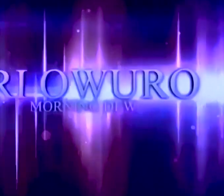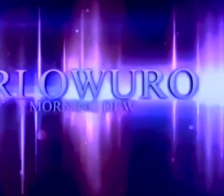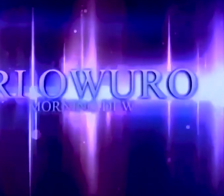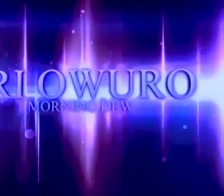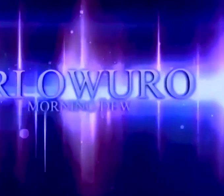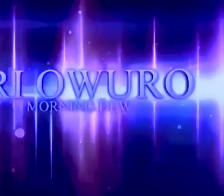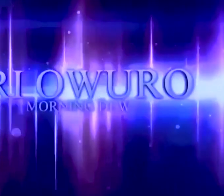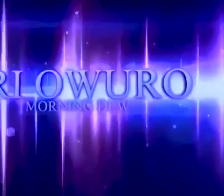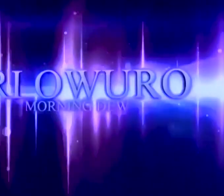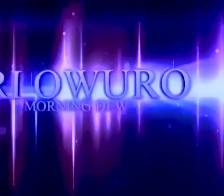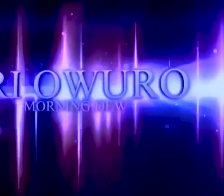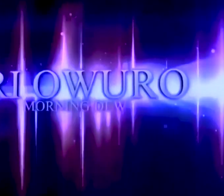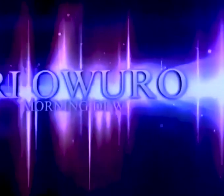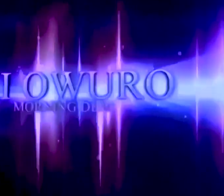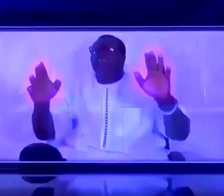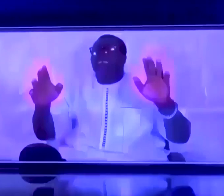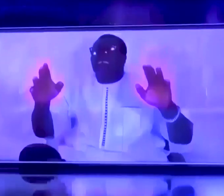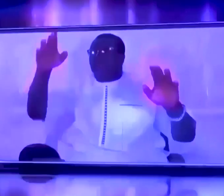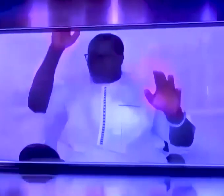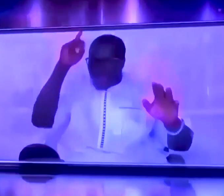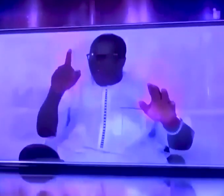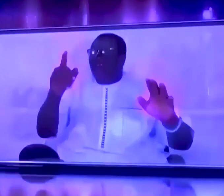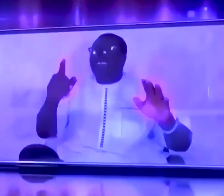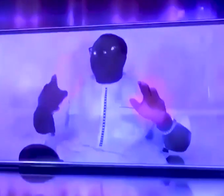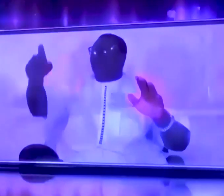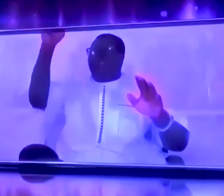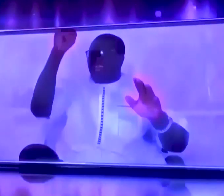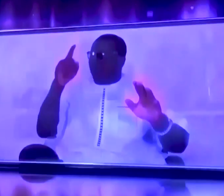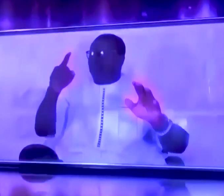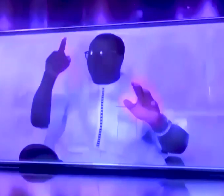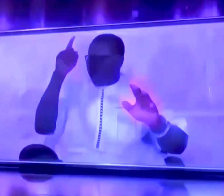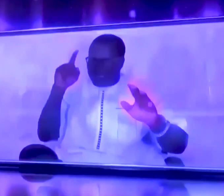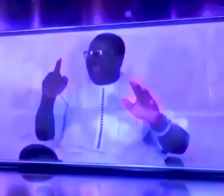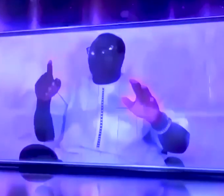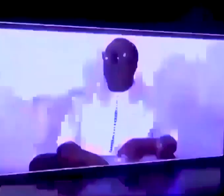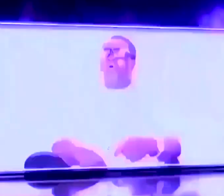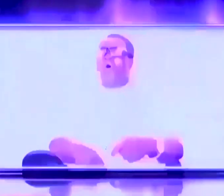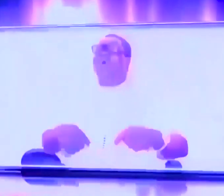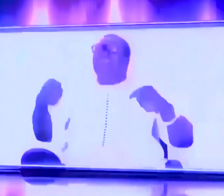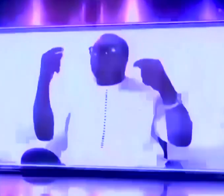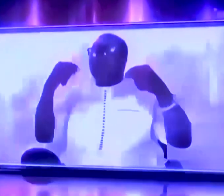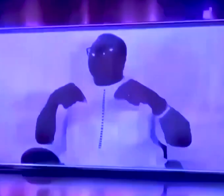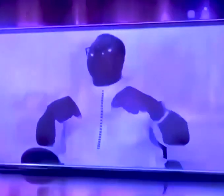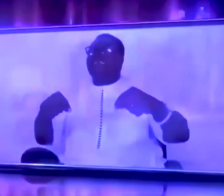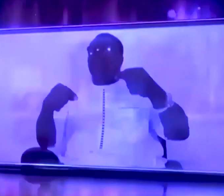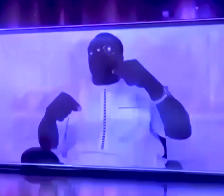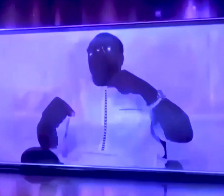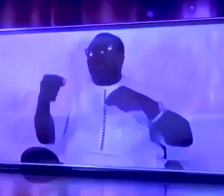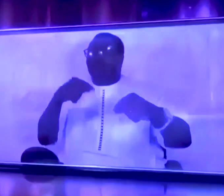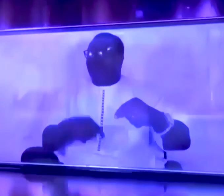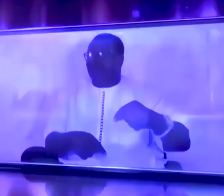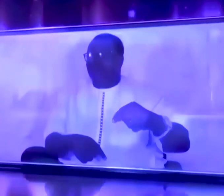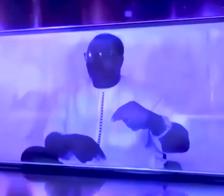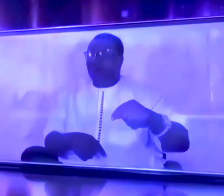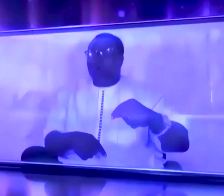Abe glory, Olorun Mustafa, mi o la la lo. Wa sore emergency, kile o. Nipa ta ba